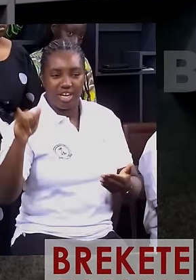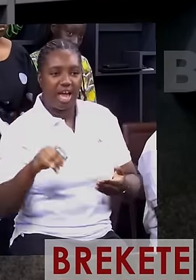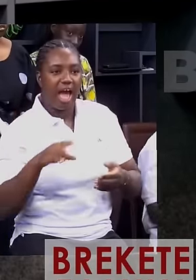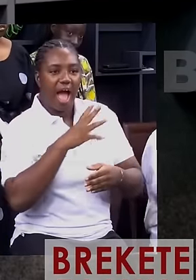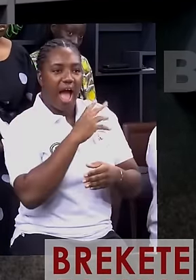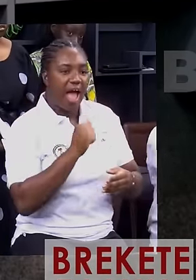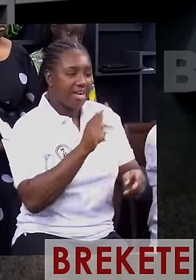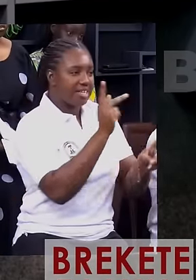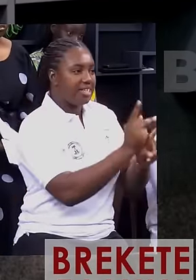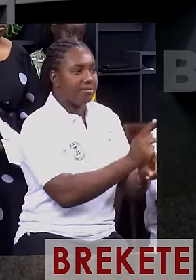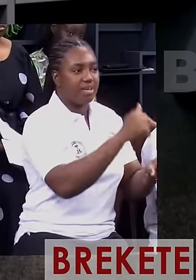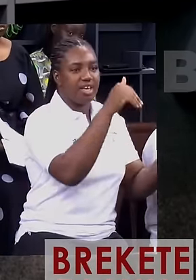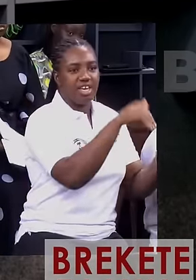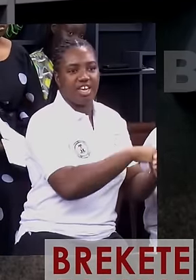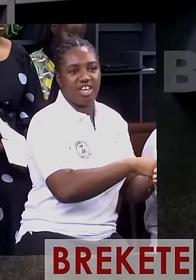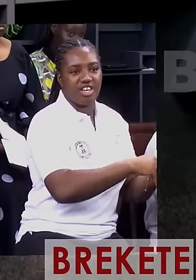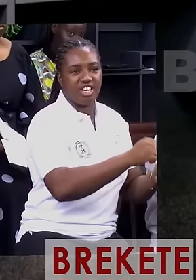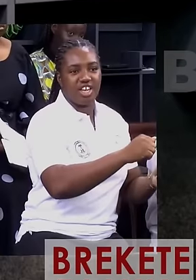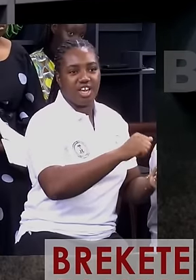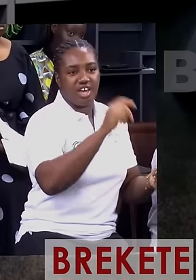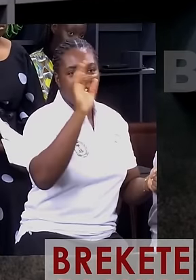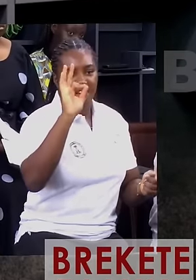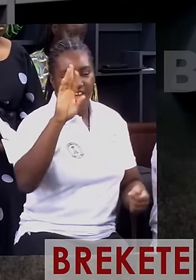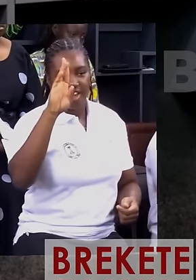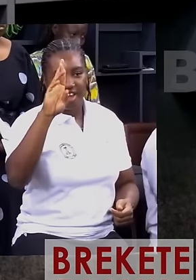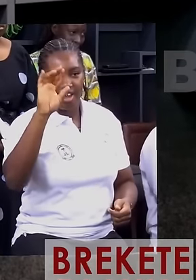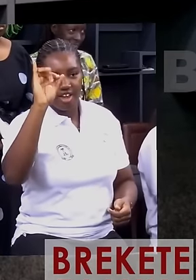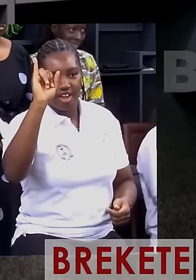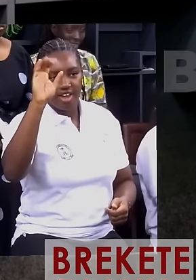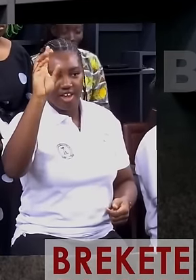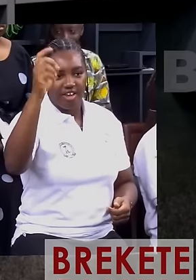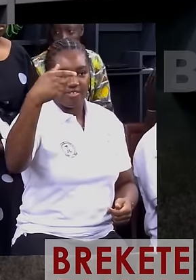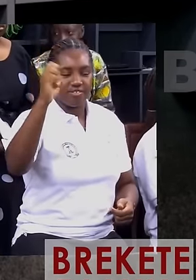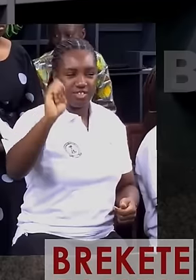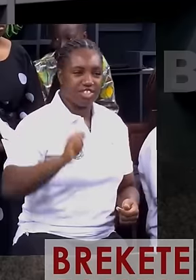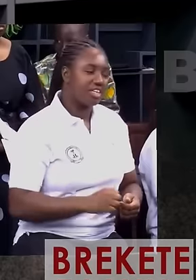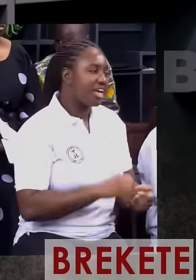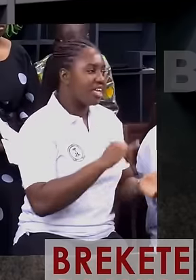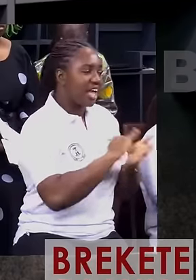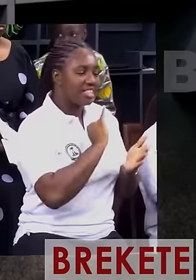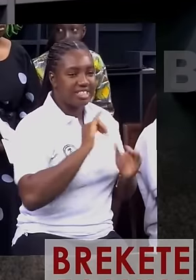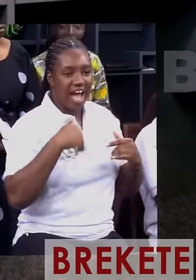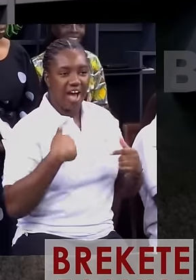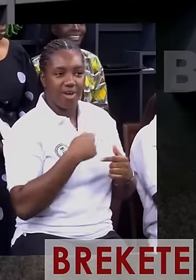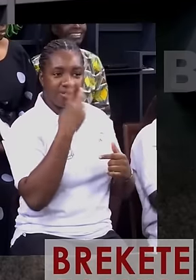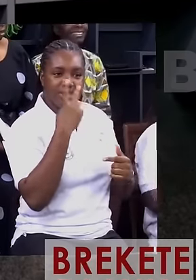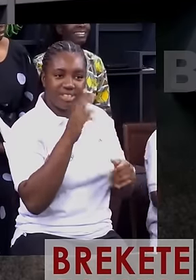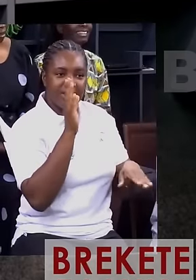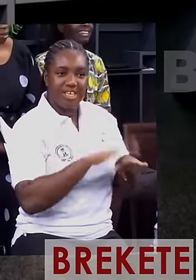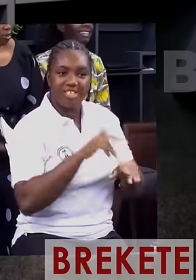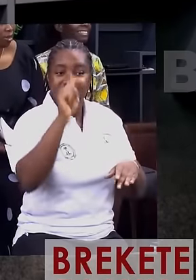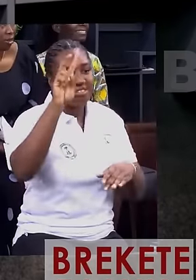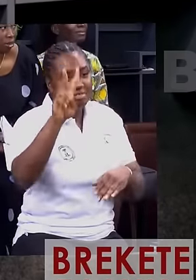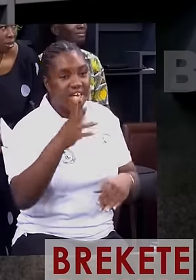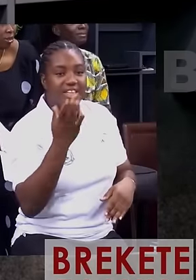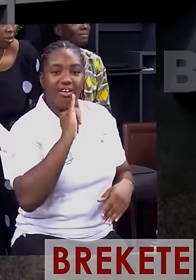needs kidney, you just take the person and say, okay, well, I have kidney for you. Now, so would they say, I'm for him. Now, for him. Now, for he does. You get one